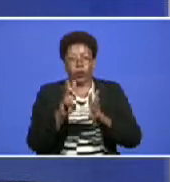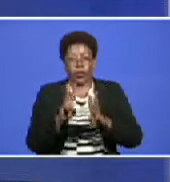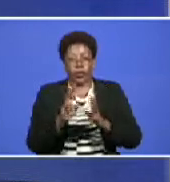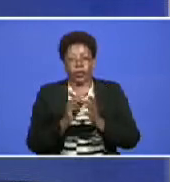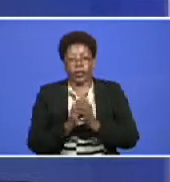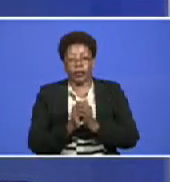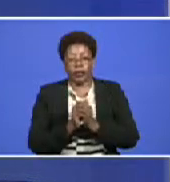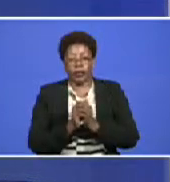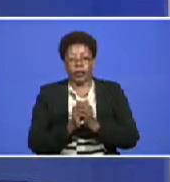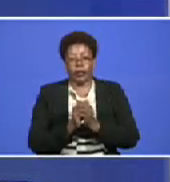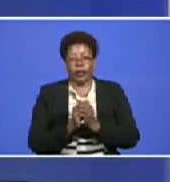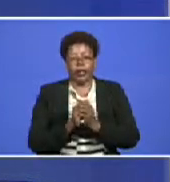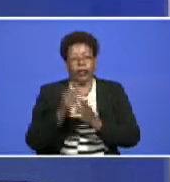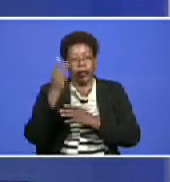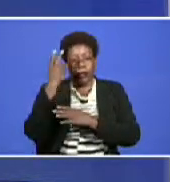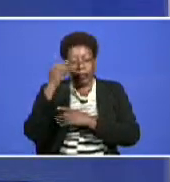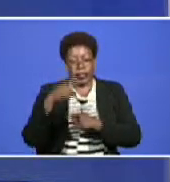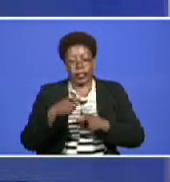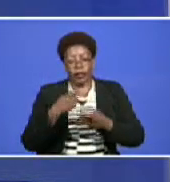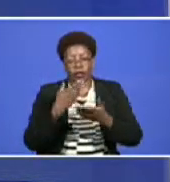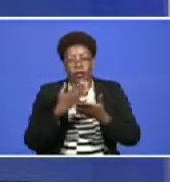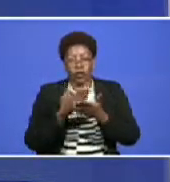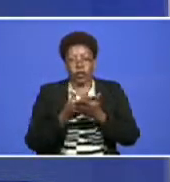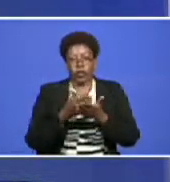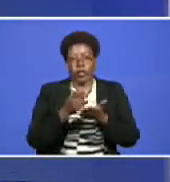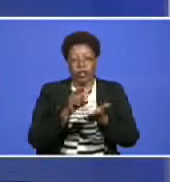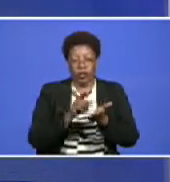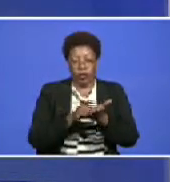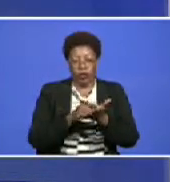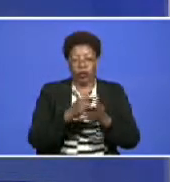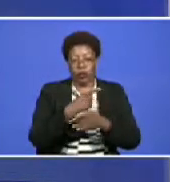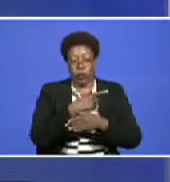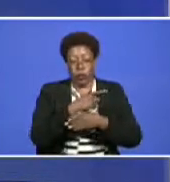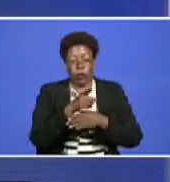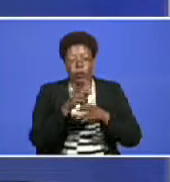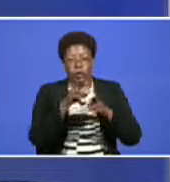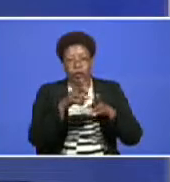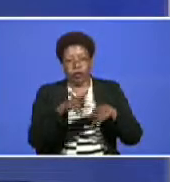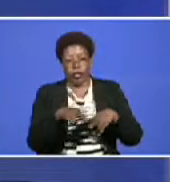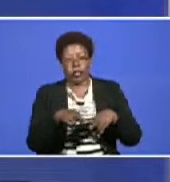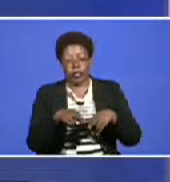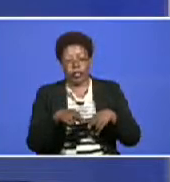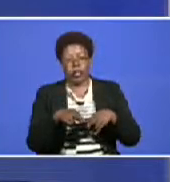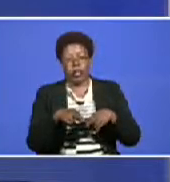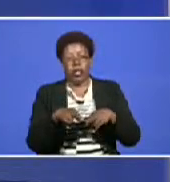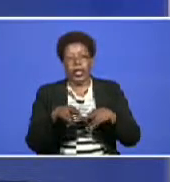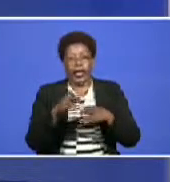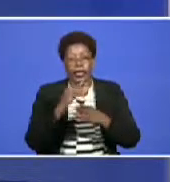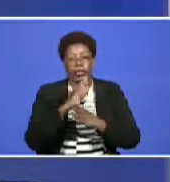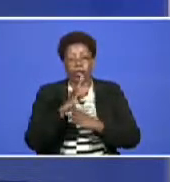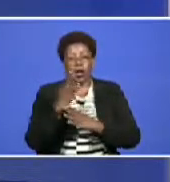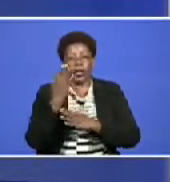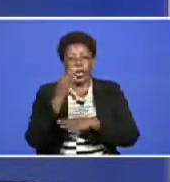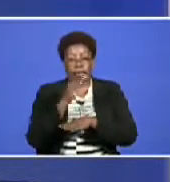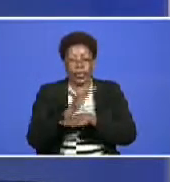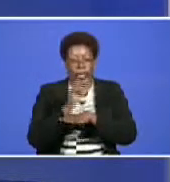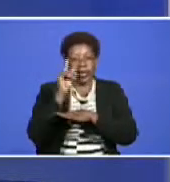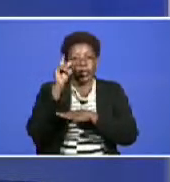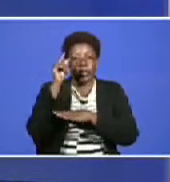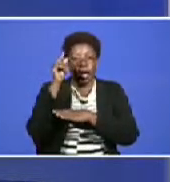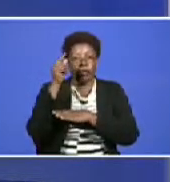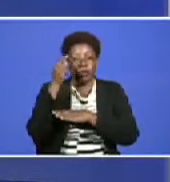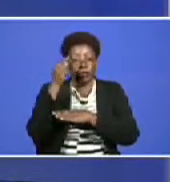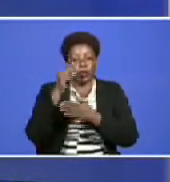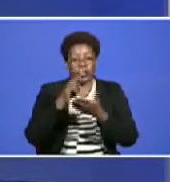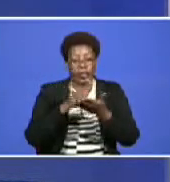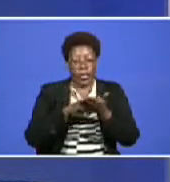The Prime Minister delivering good news for residents of hurricane-ravaged Abaco and Grand Bahama during his national address last night. Government will sign a heads of